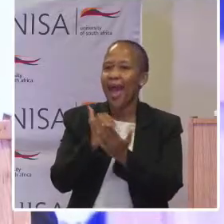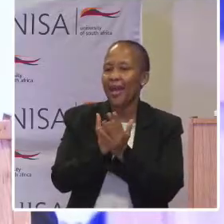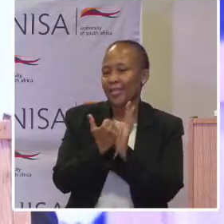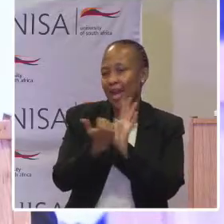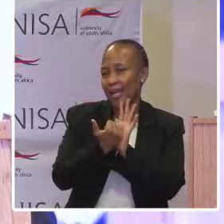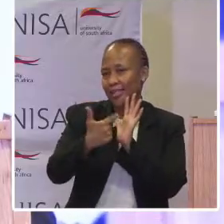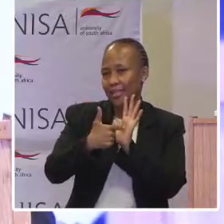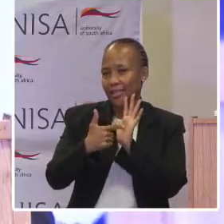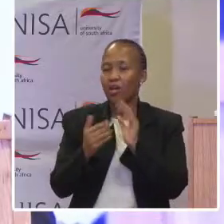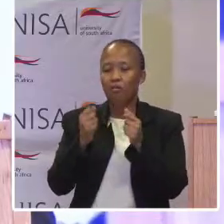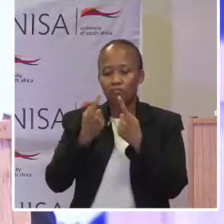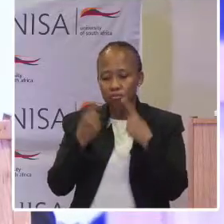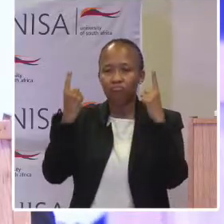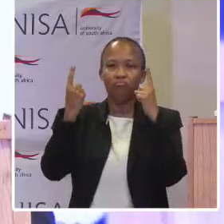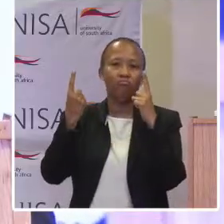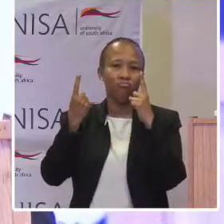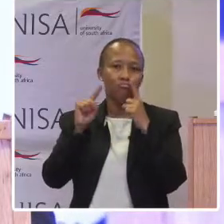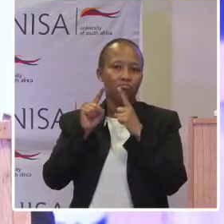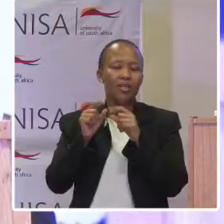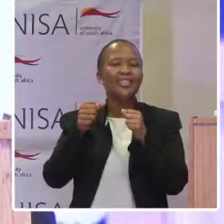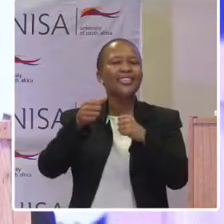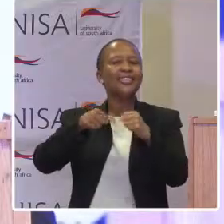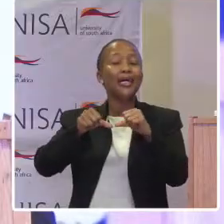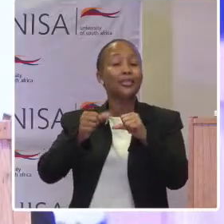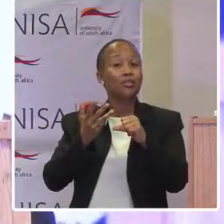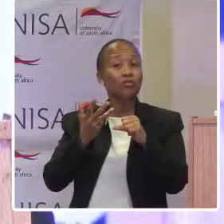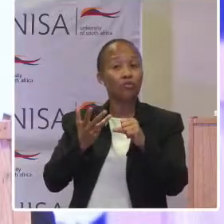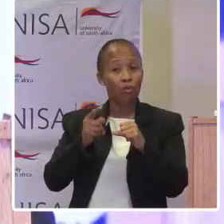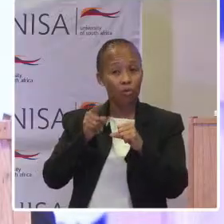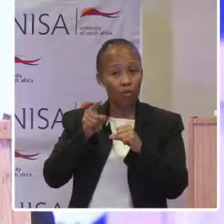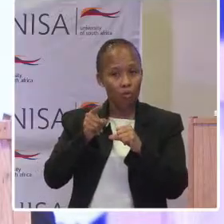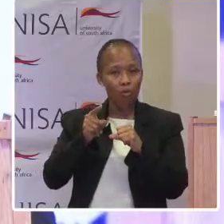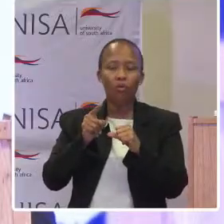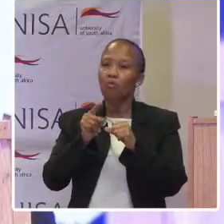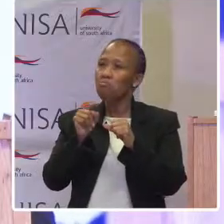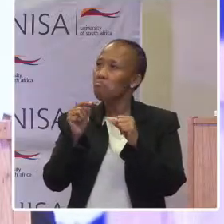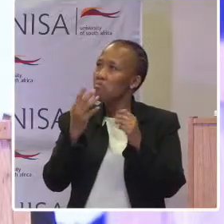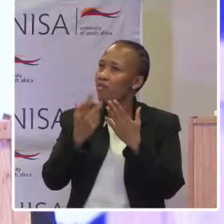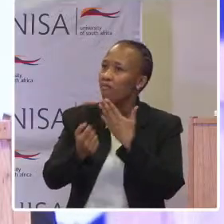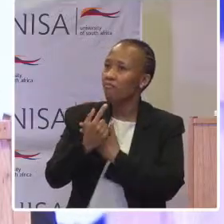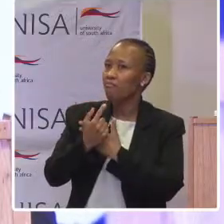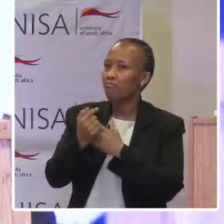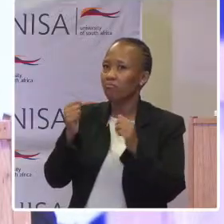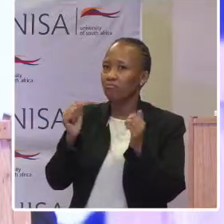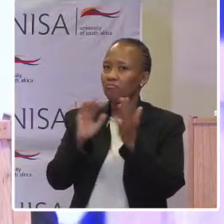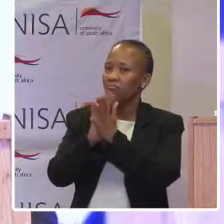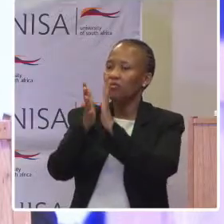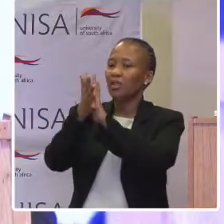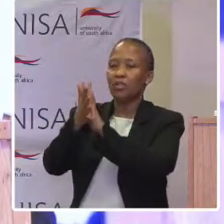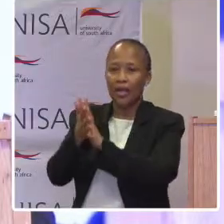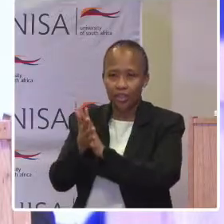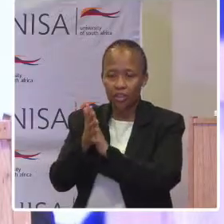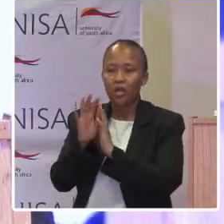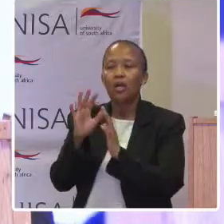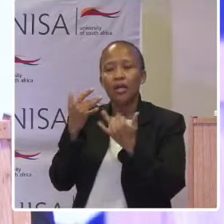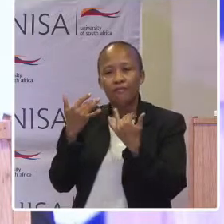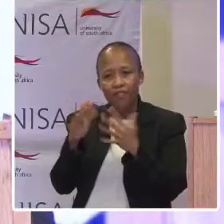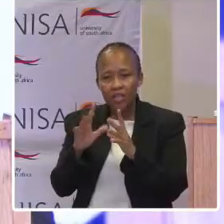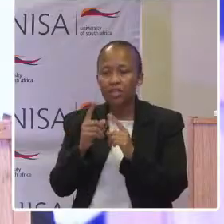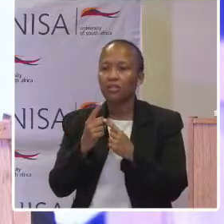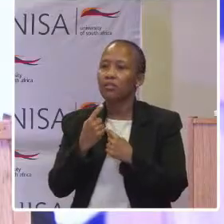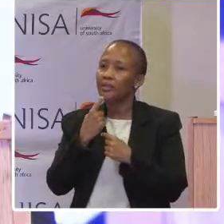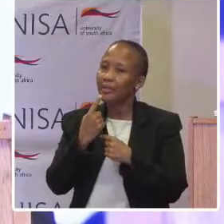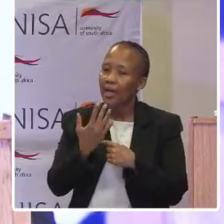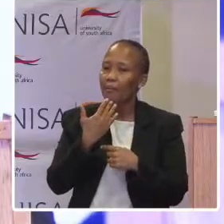protection of sites of national strategic importance against sabotage as determined by the Minister of Police in